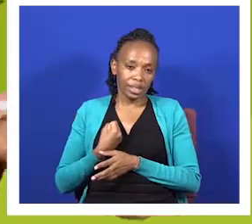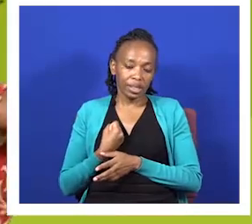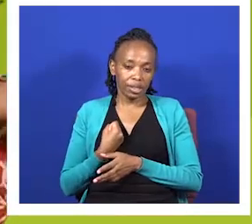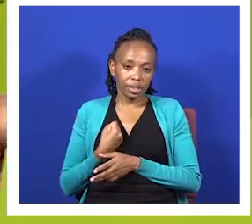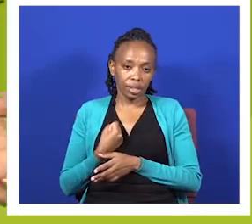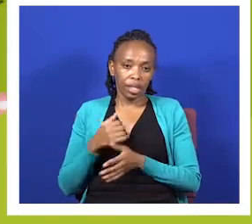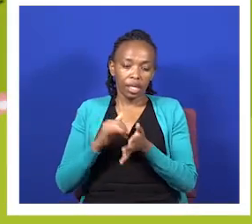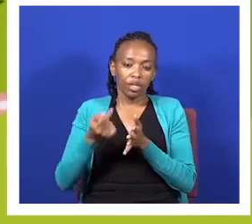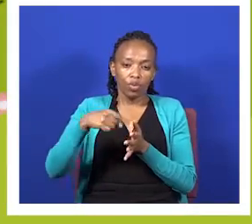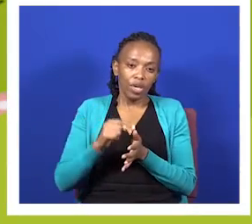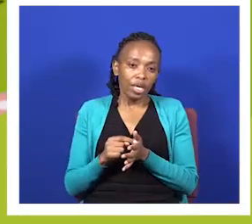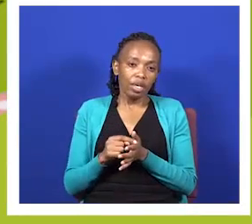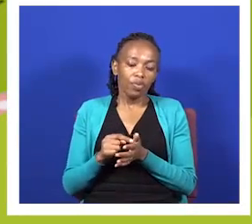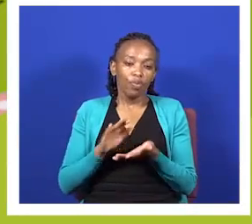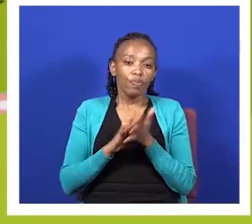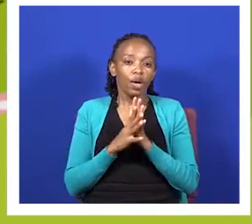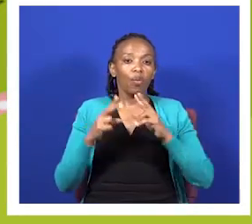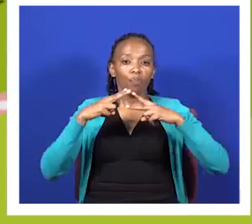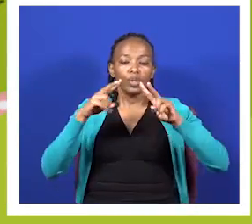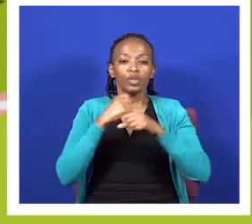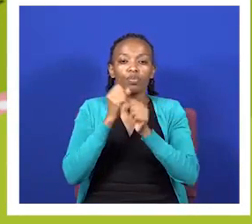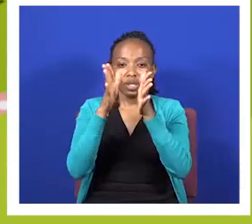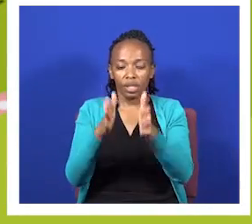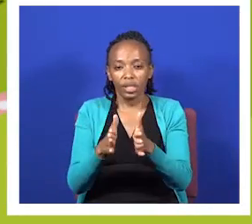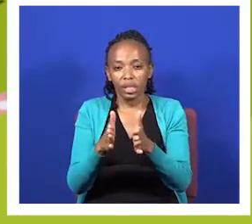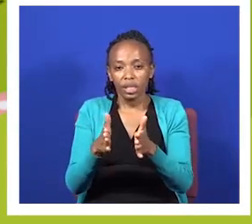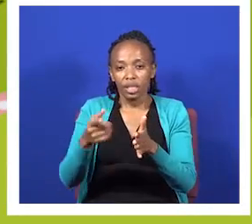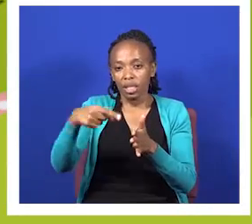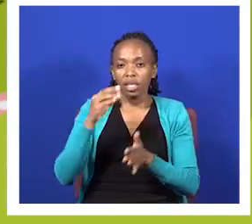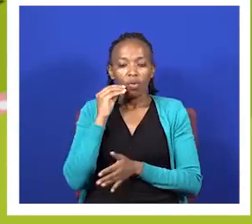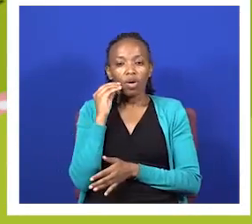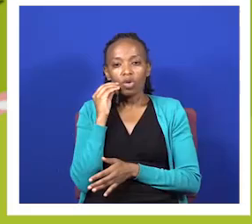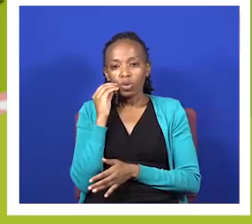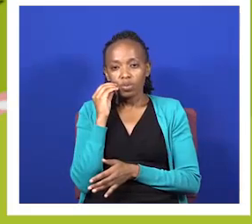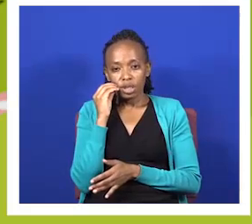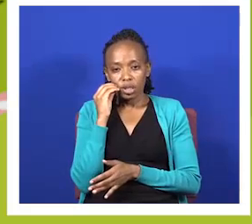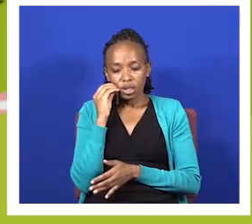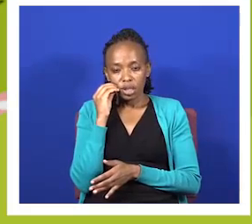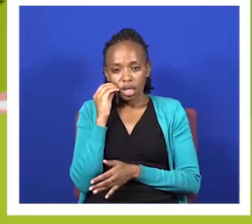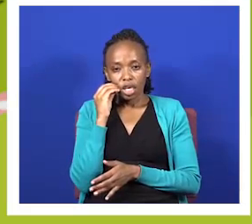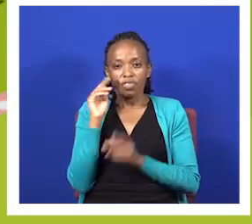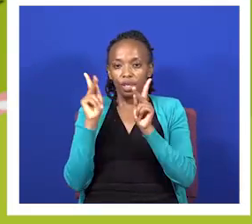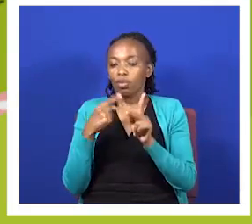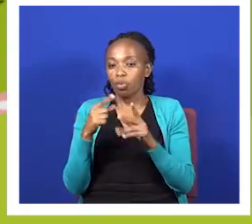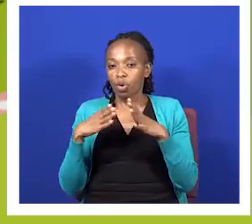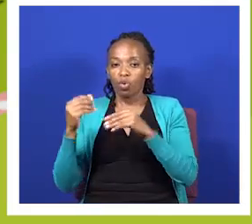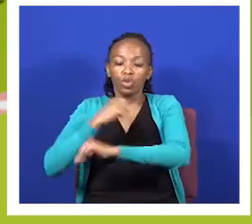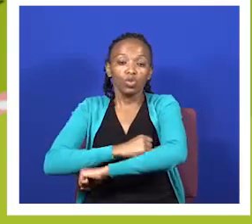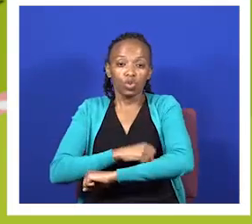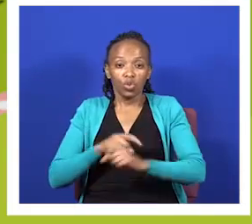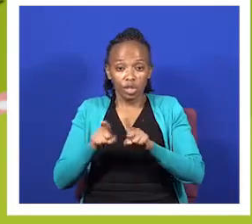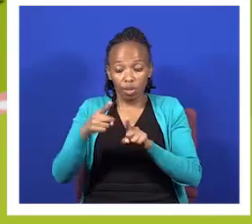the girls, that we are going to be peacemakers in our homes and for those who are going to